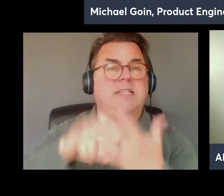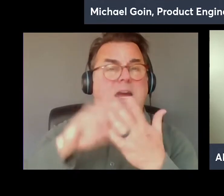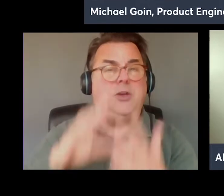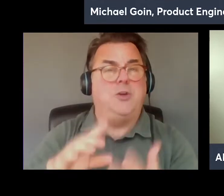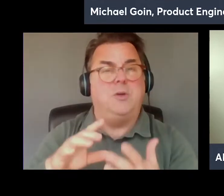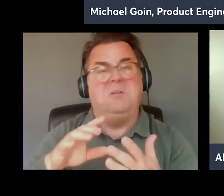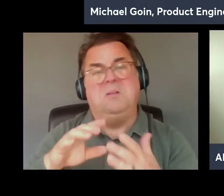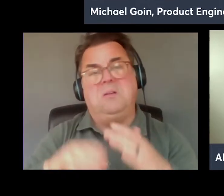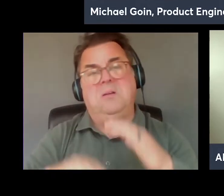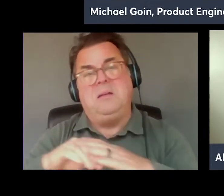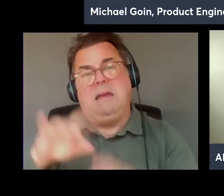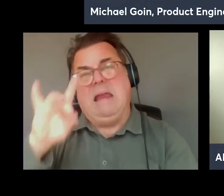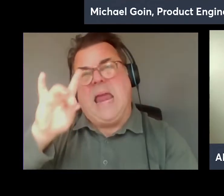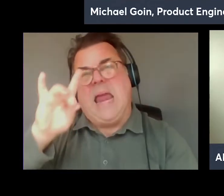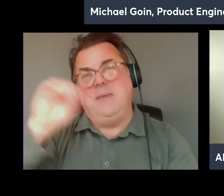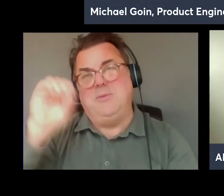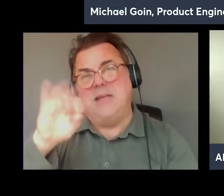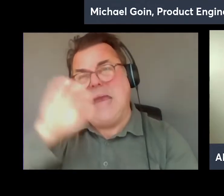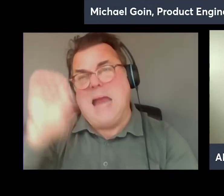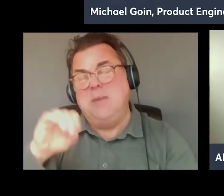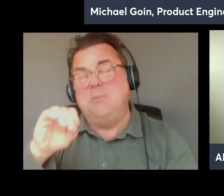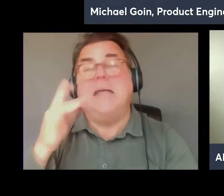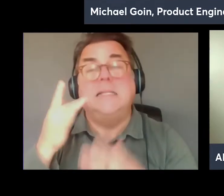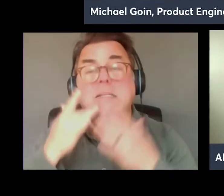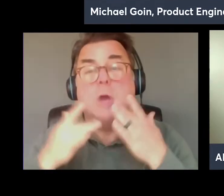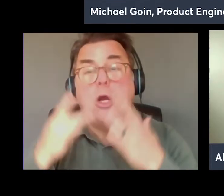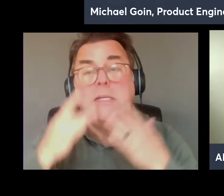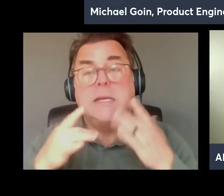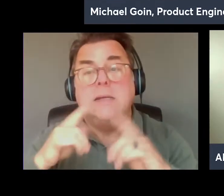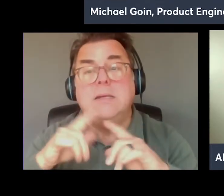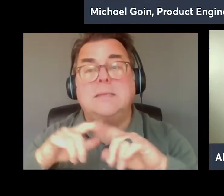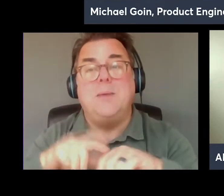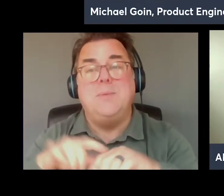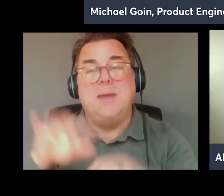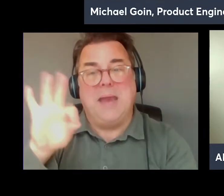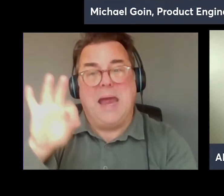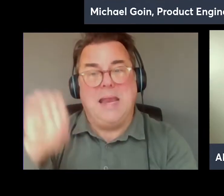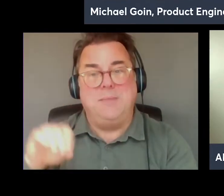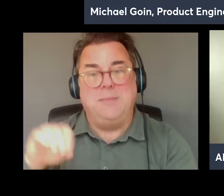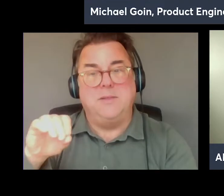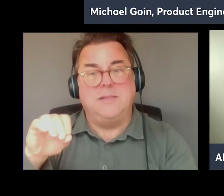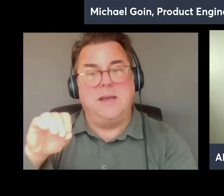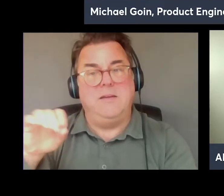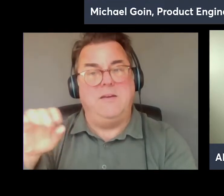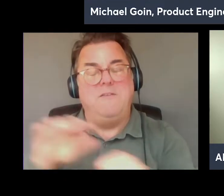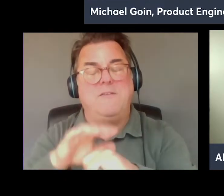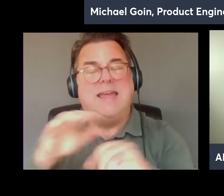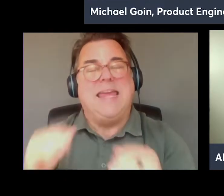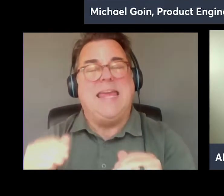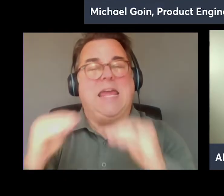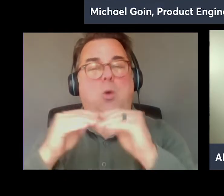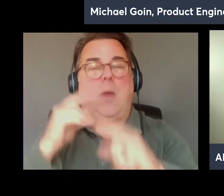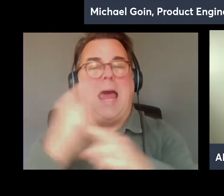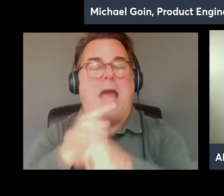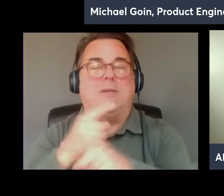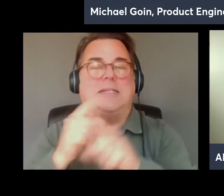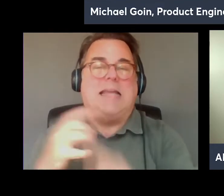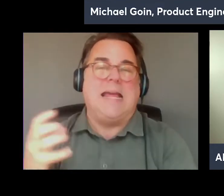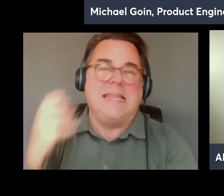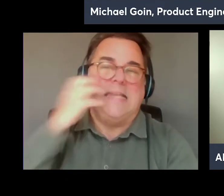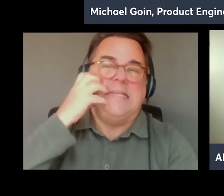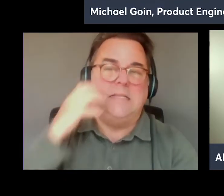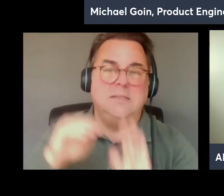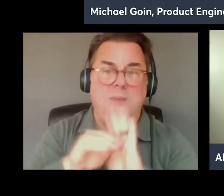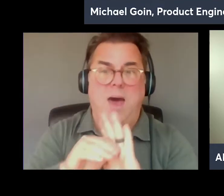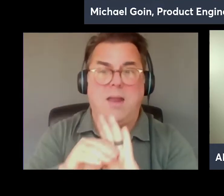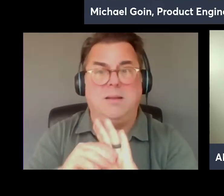90% sparsity while maintaining 99% of the full dense model's accuracy. And this is really great research. But